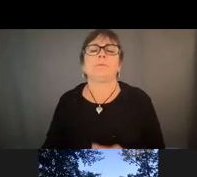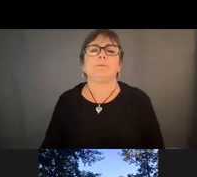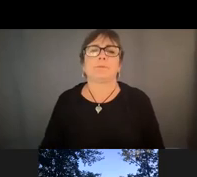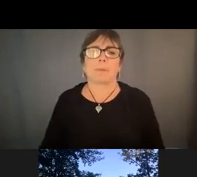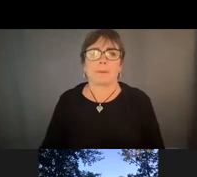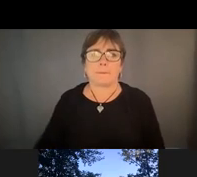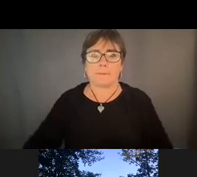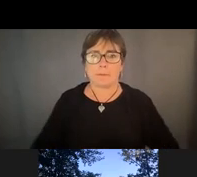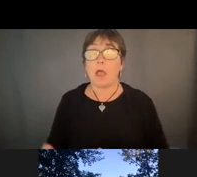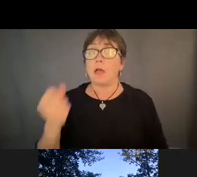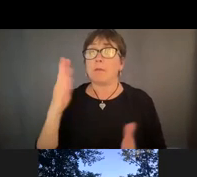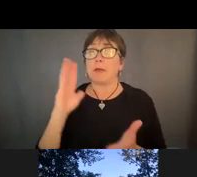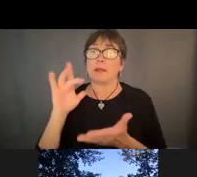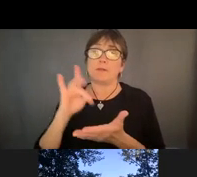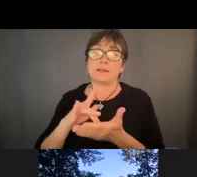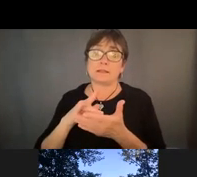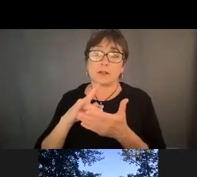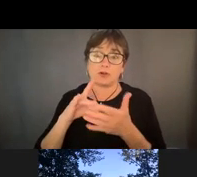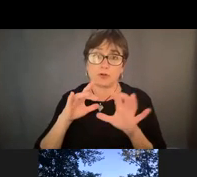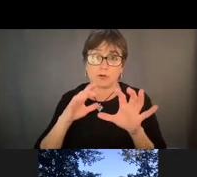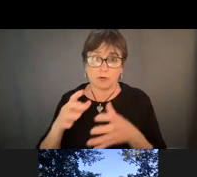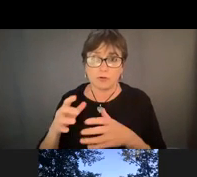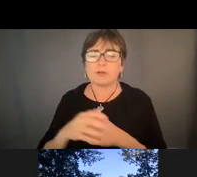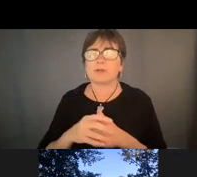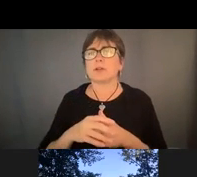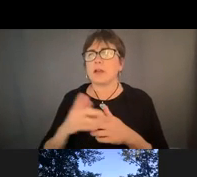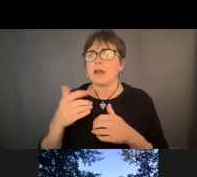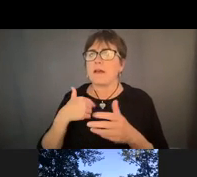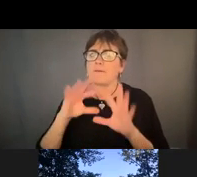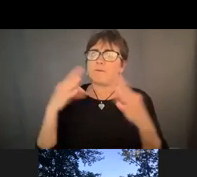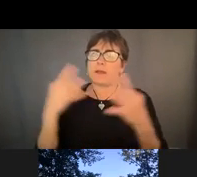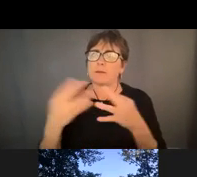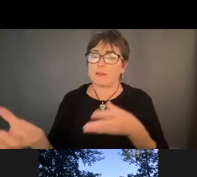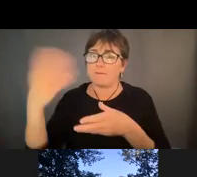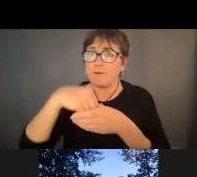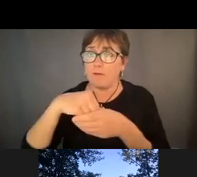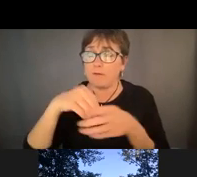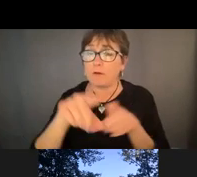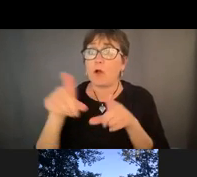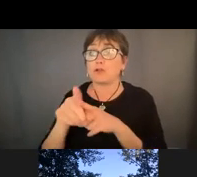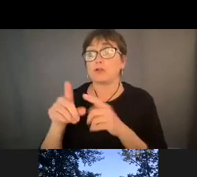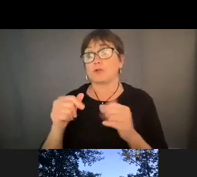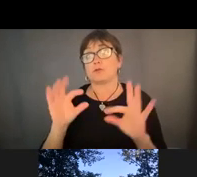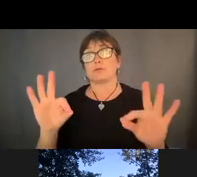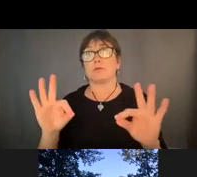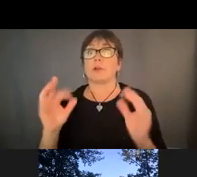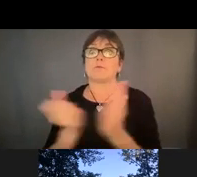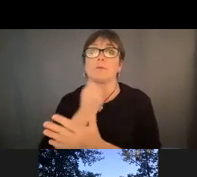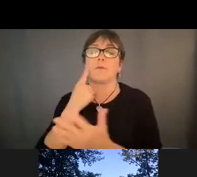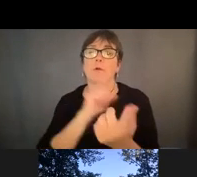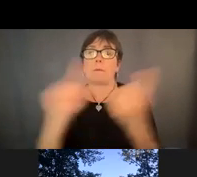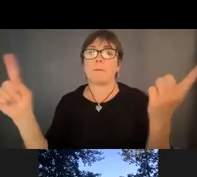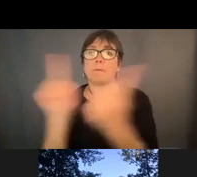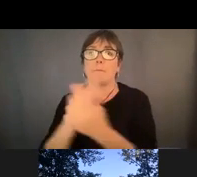A lot of these centers or organizations do family engagement. So that's an easy way for us to meet these parents and families where they're at. And then